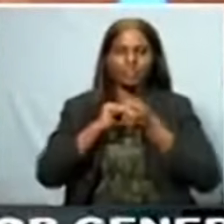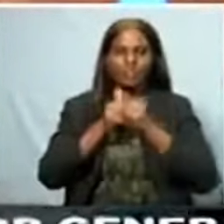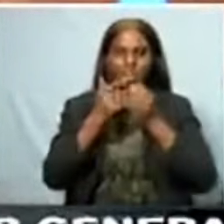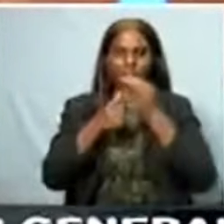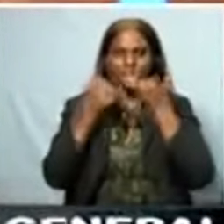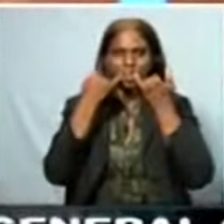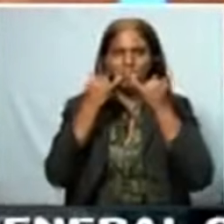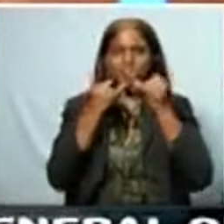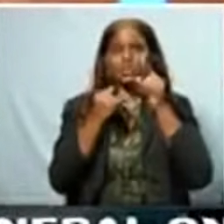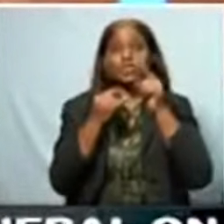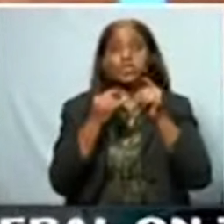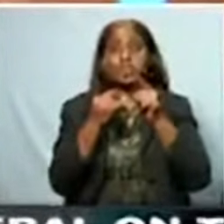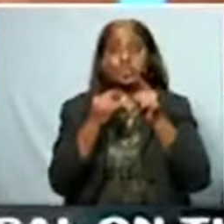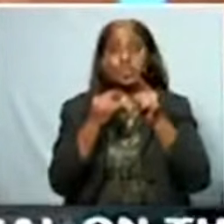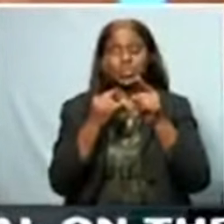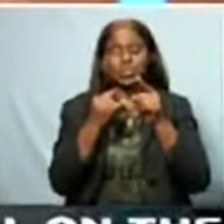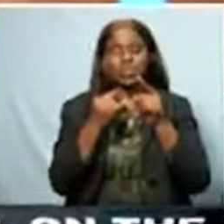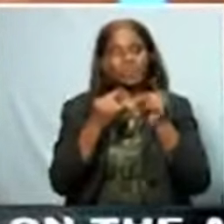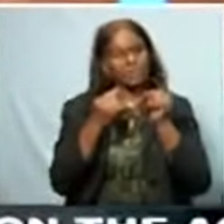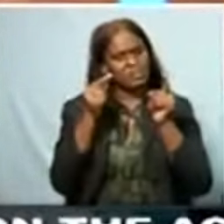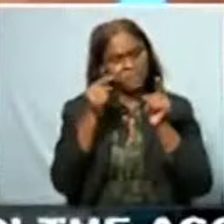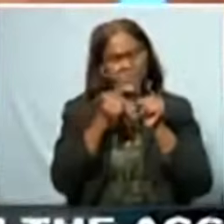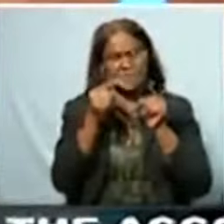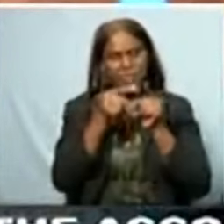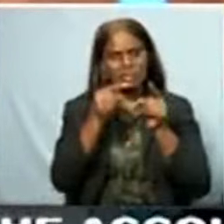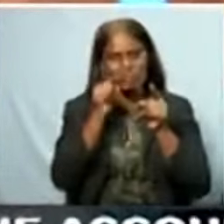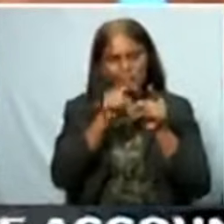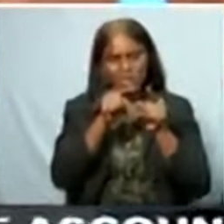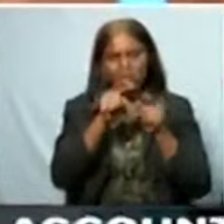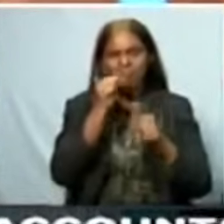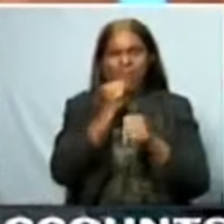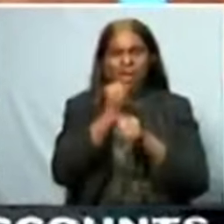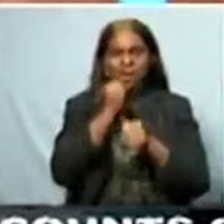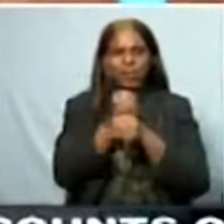you on the cutoff, when was that done?